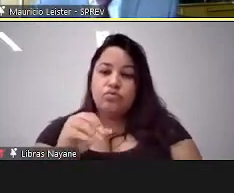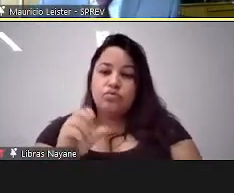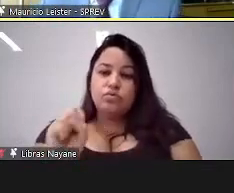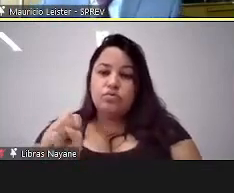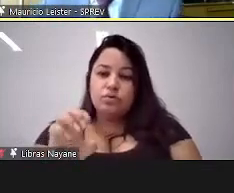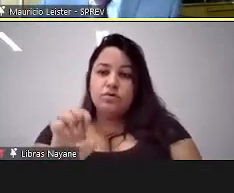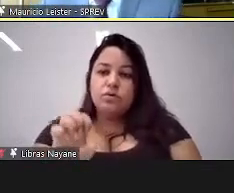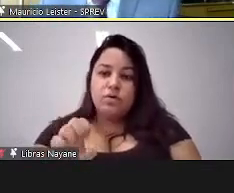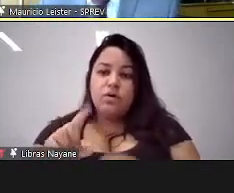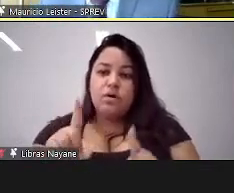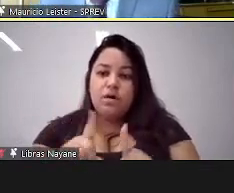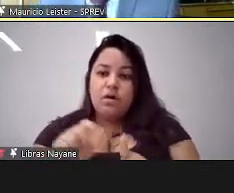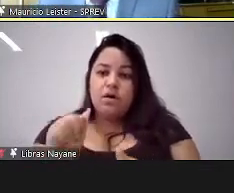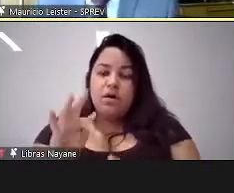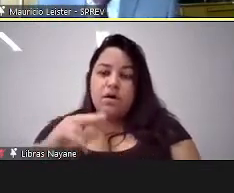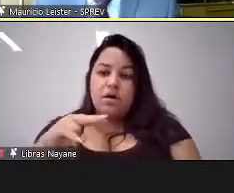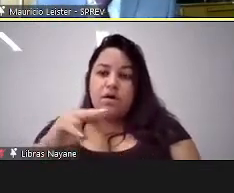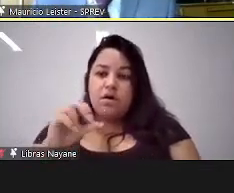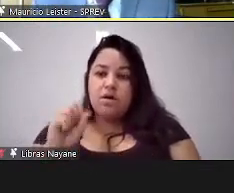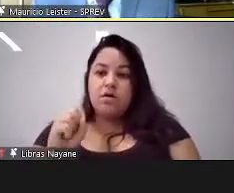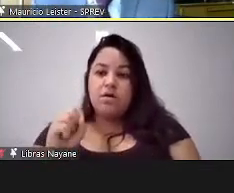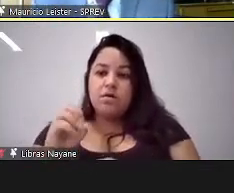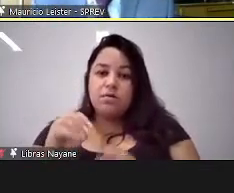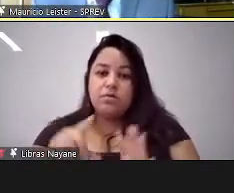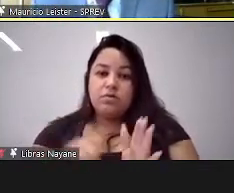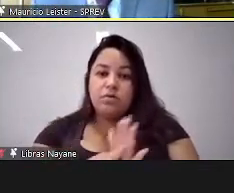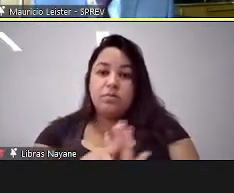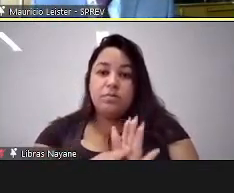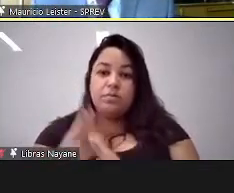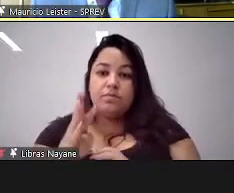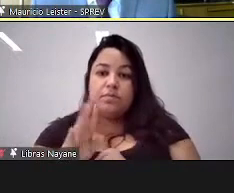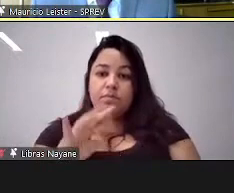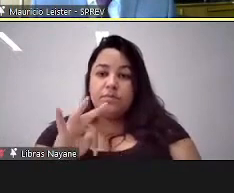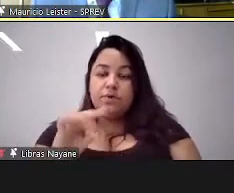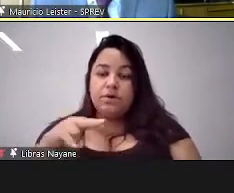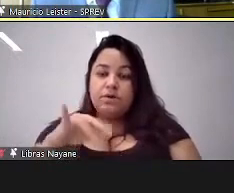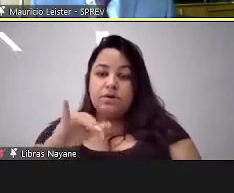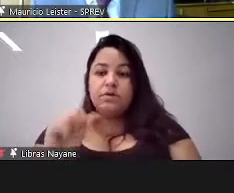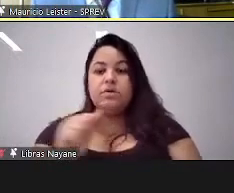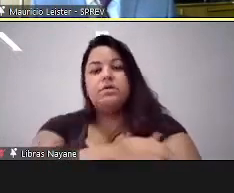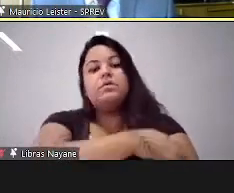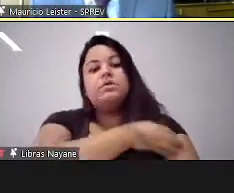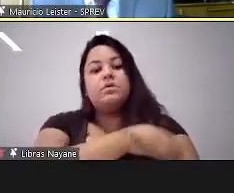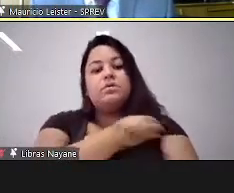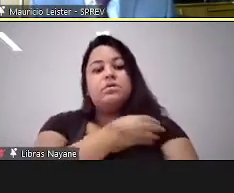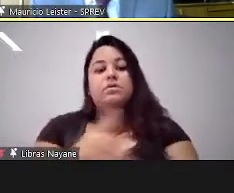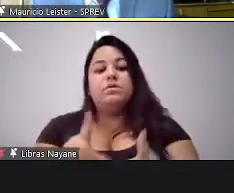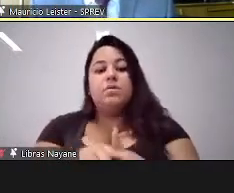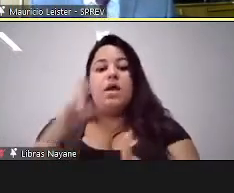With José Afonso, we are also going to have our British